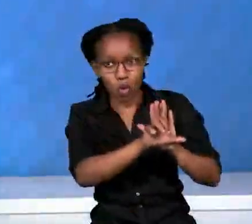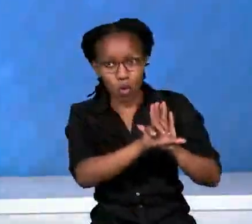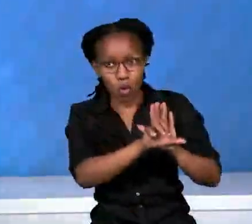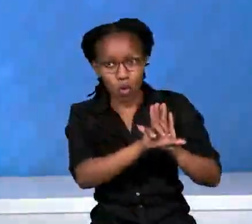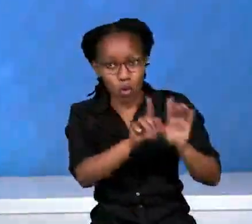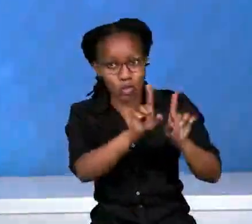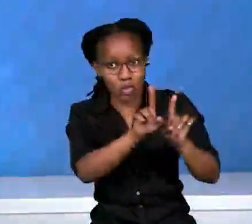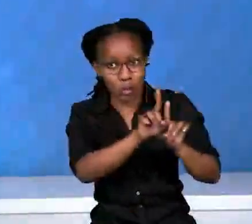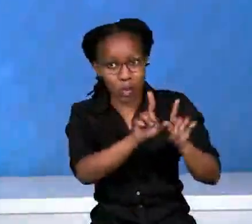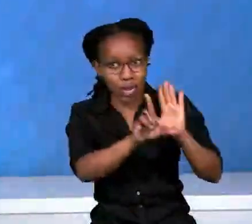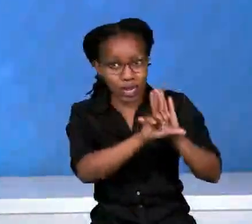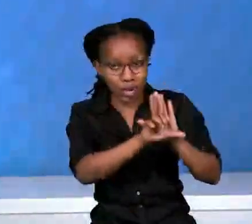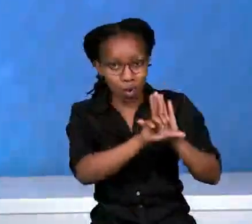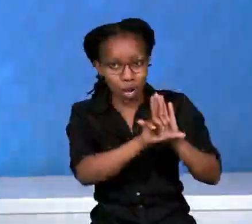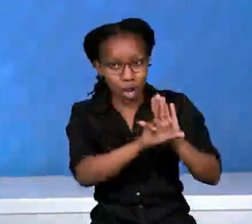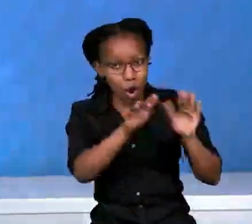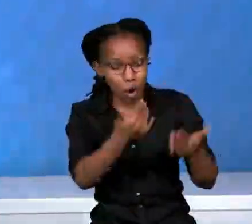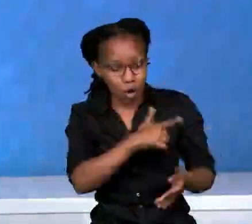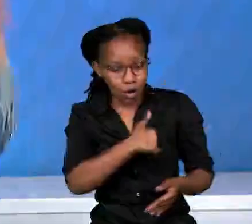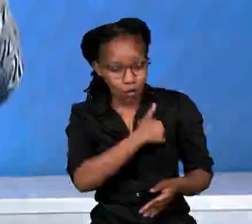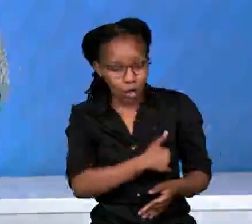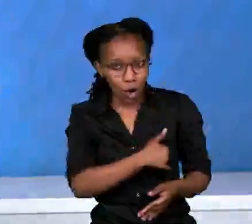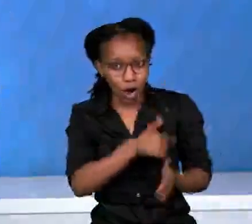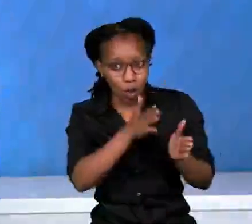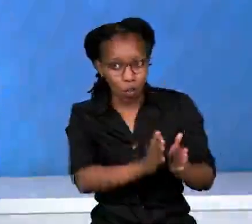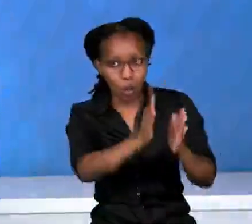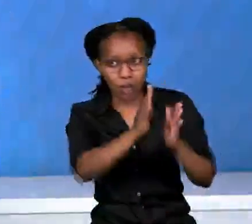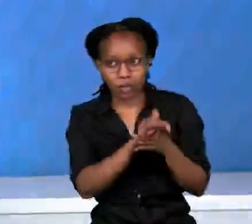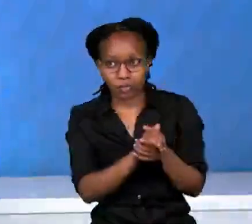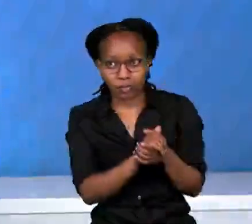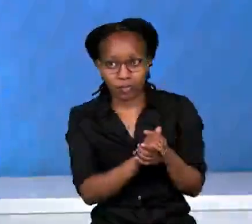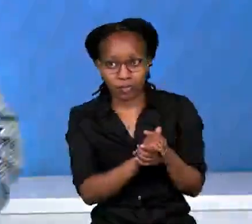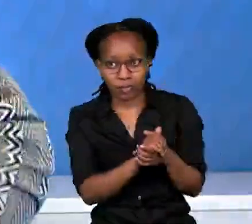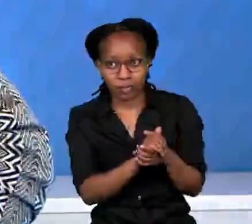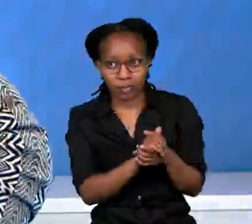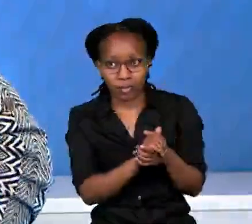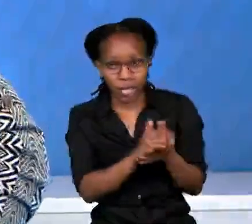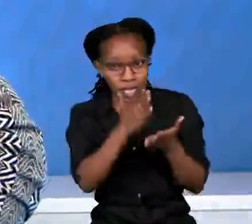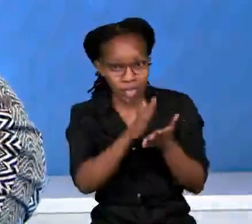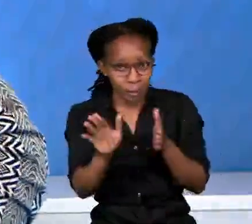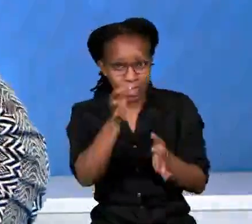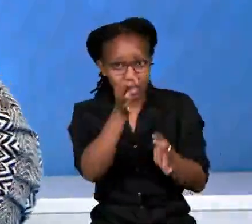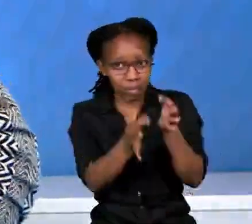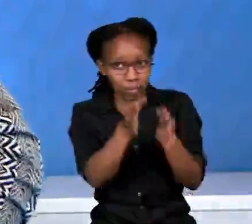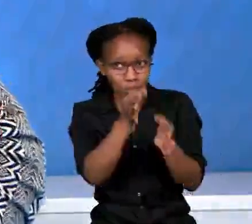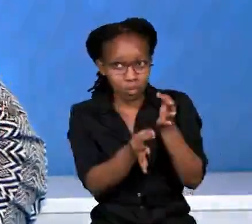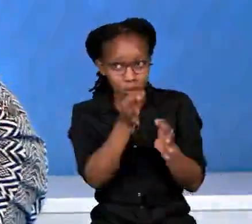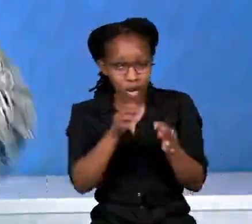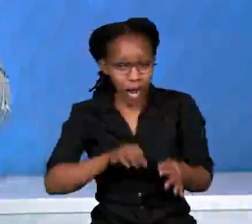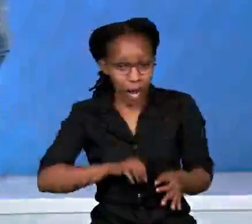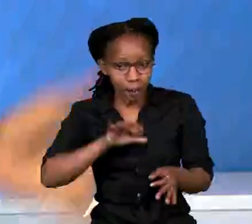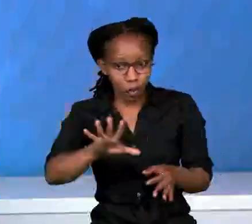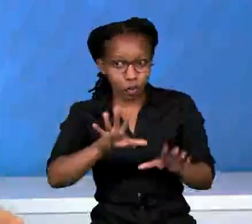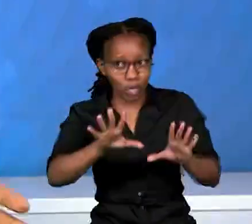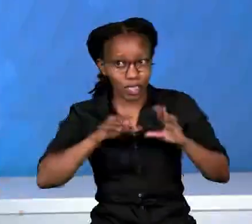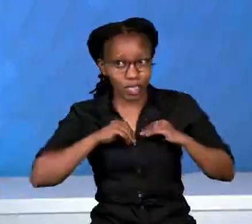guilty, legal or non-legal point of view. That is why, in certain jurisdictions, abortion is legal. It